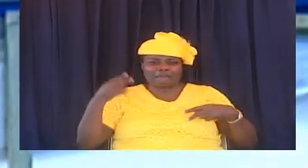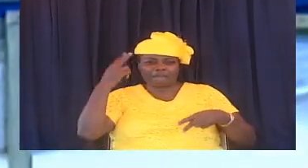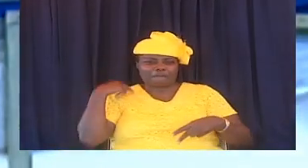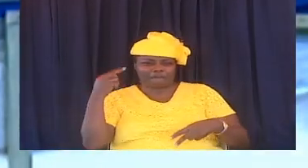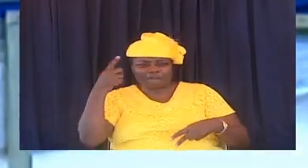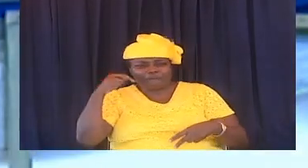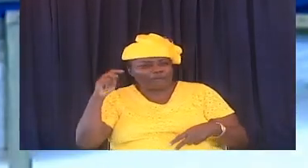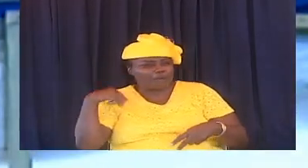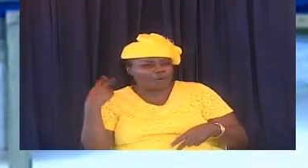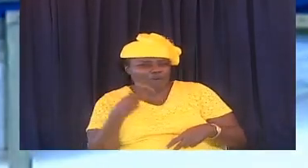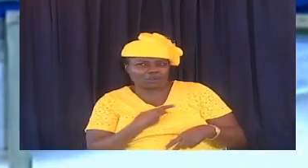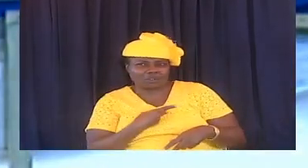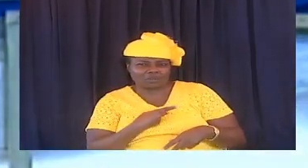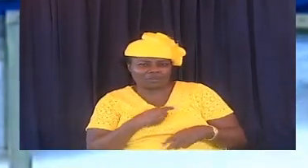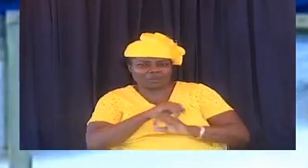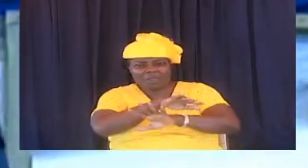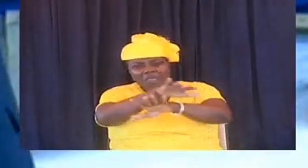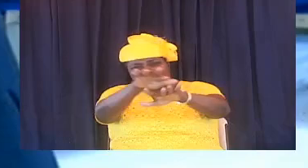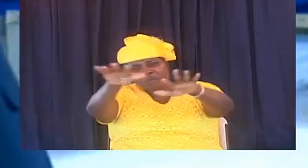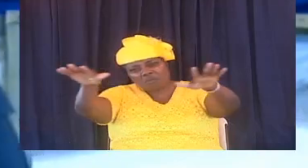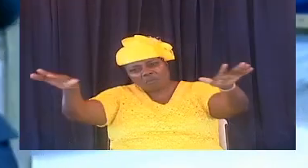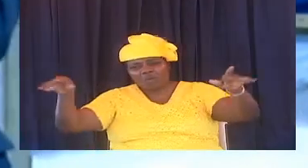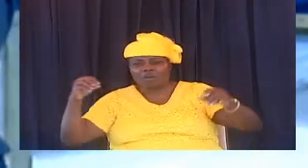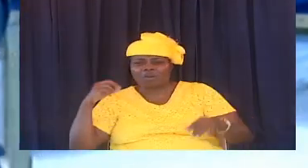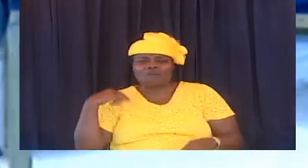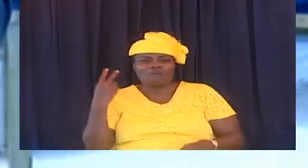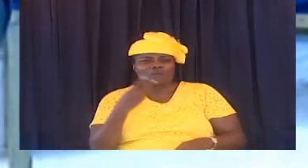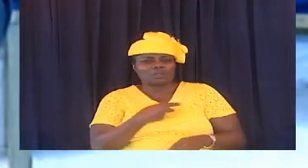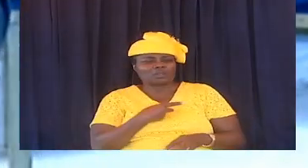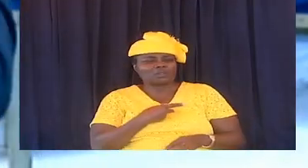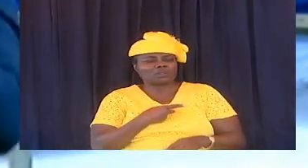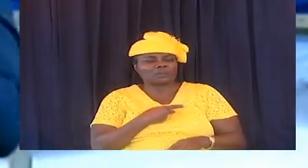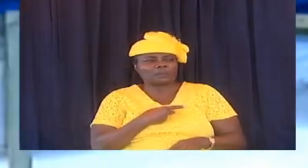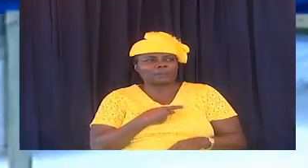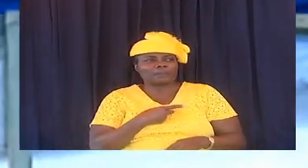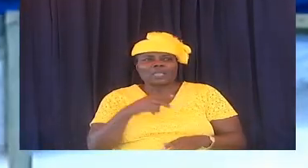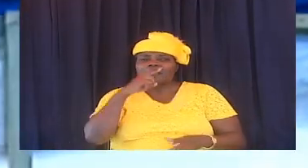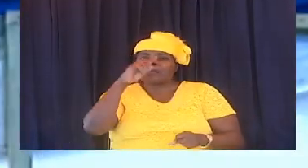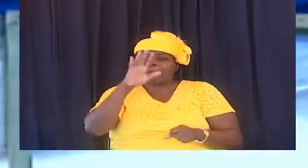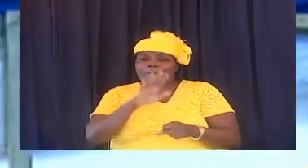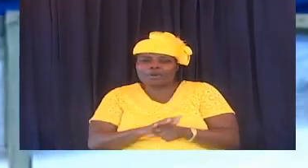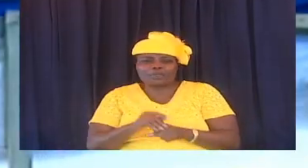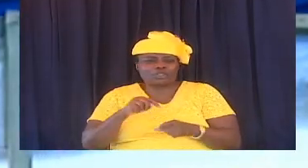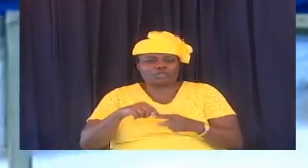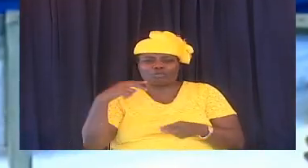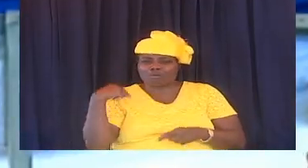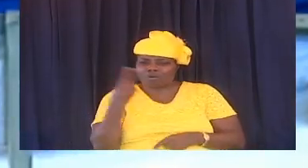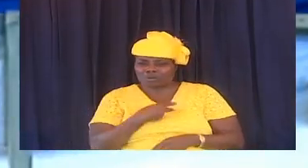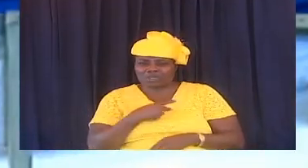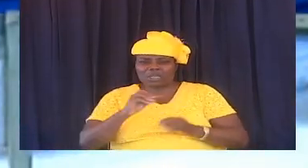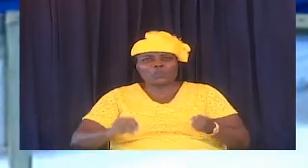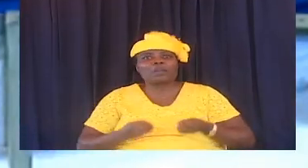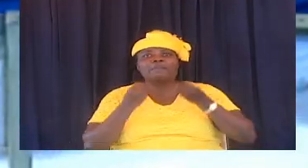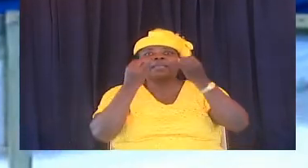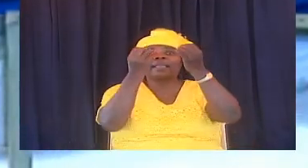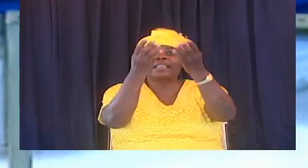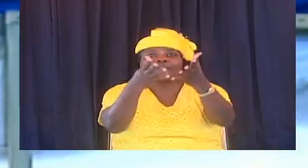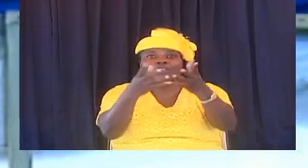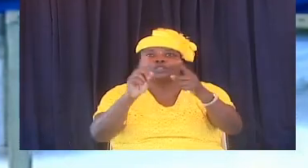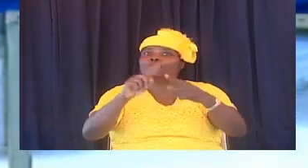on his word, he will not go back on his word. So if he promised this to us, it will be delivered unto us. But, you know, we're